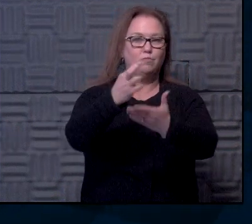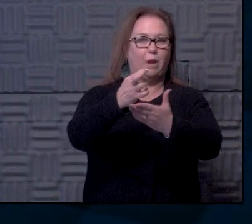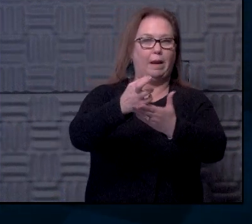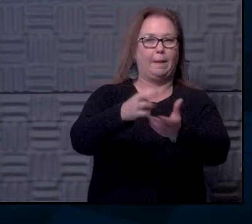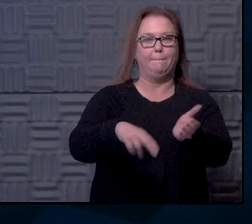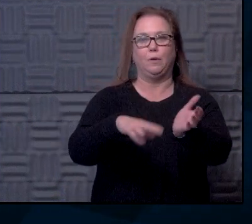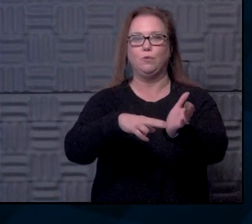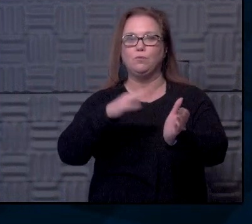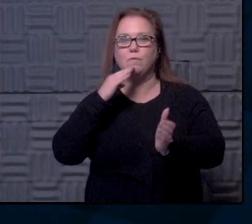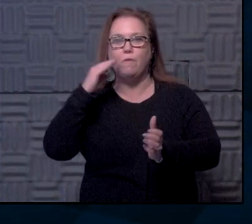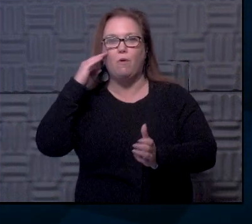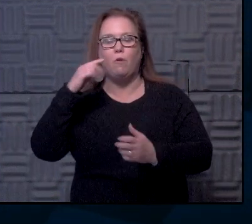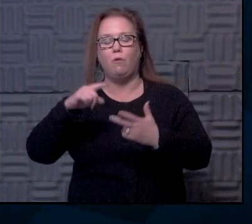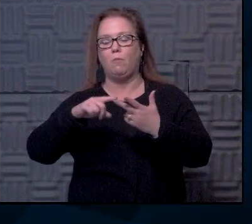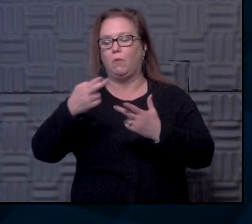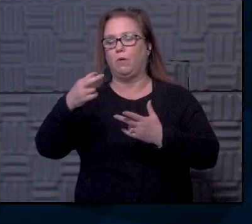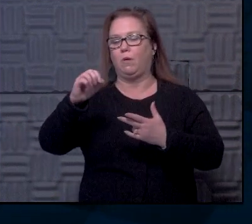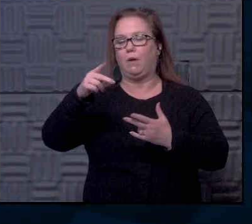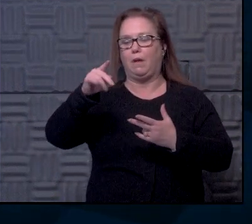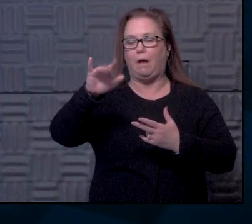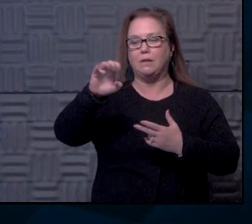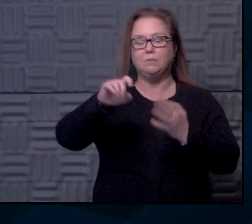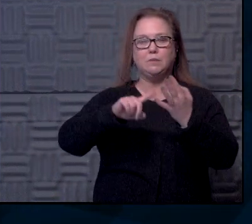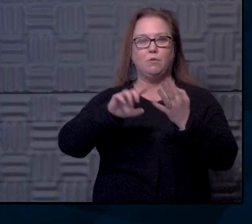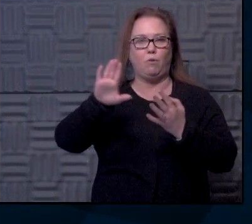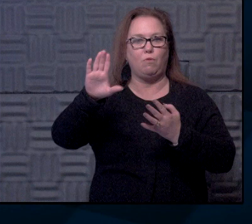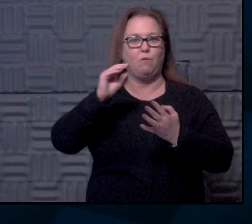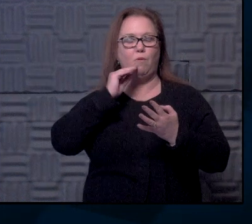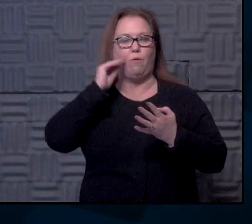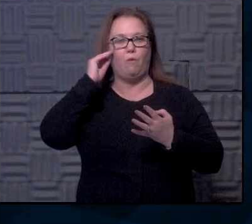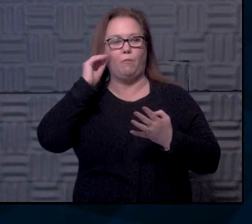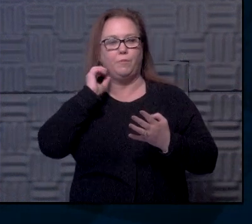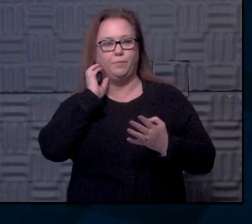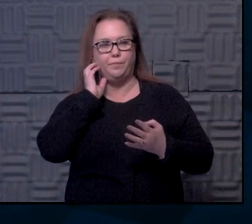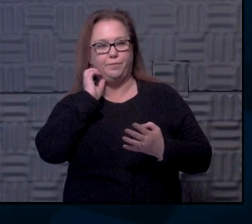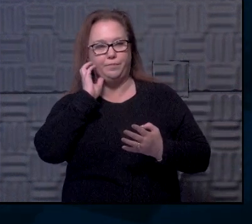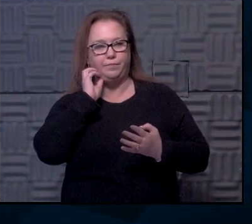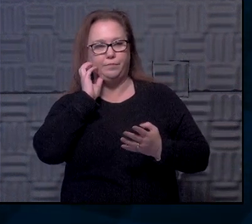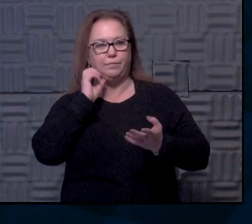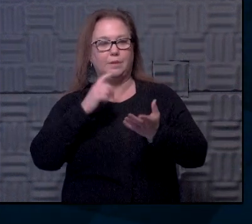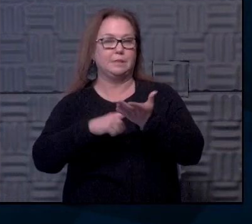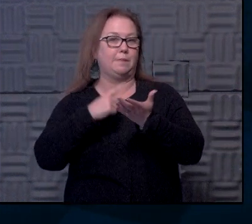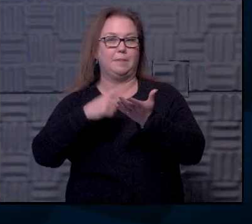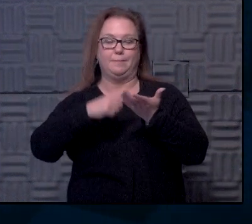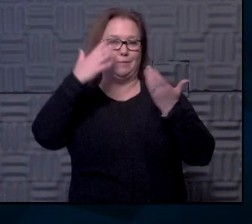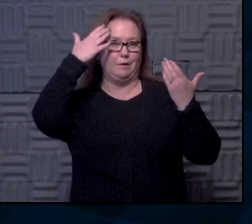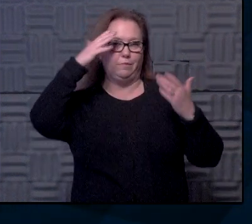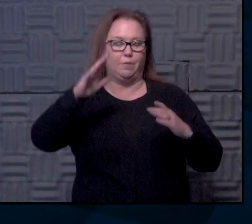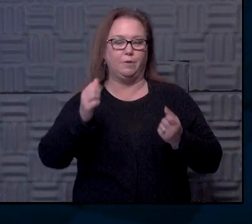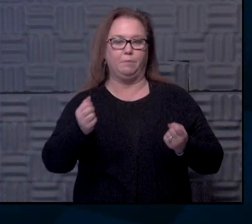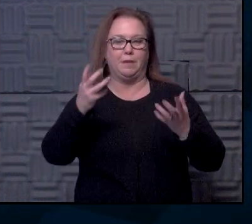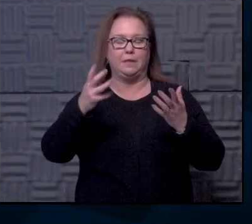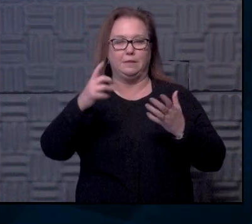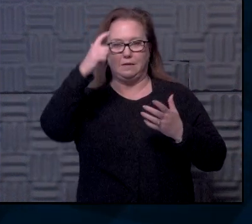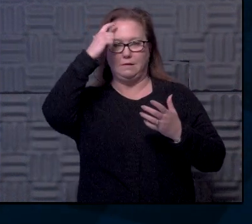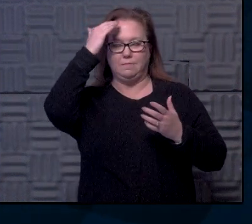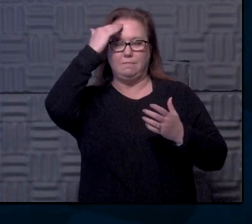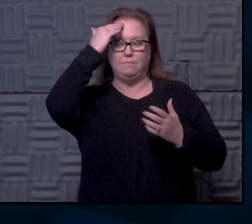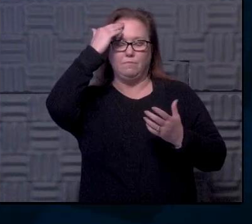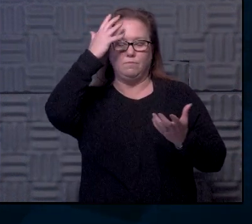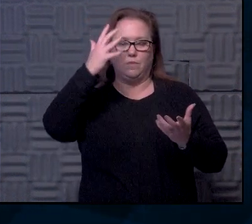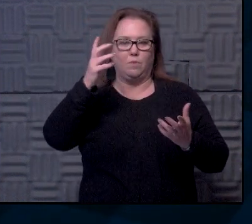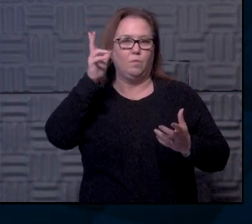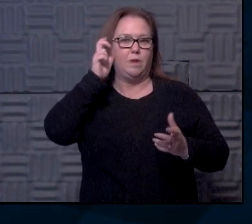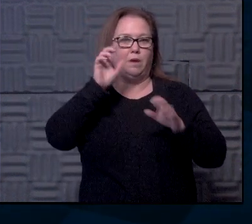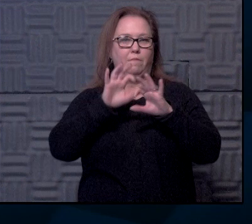facility or in hospice or at home, if we were made aware of it. So sometimes we don't know those things. Many times we do, as we hear